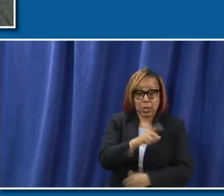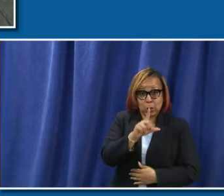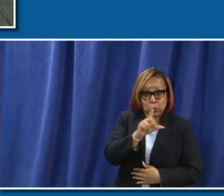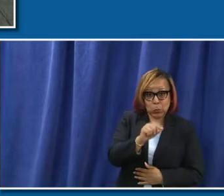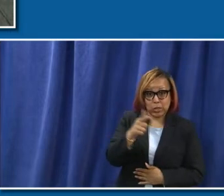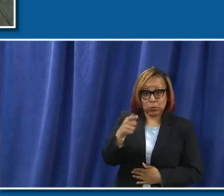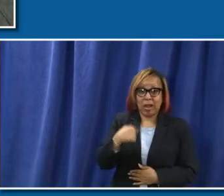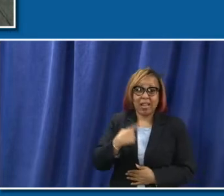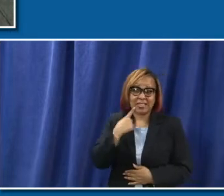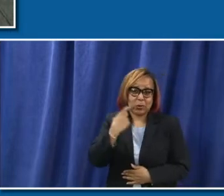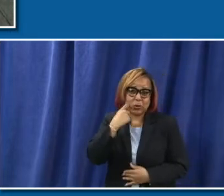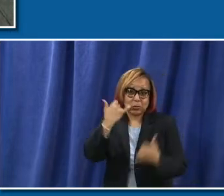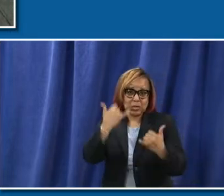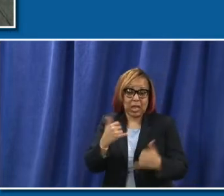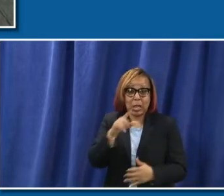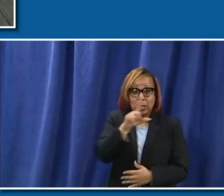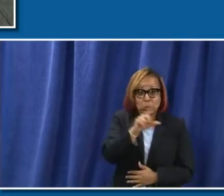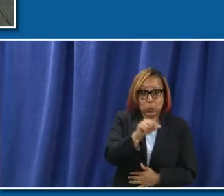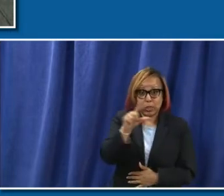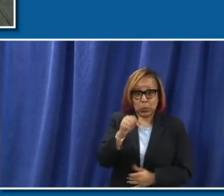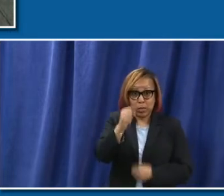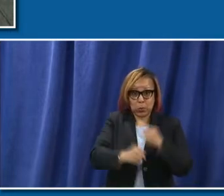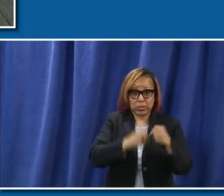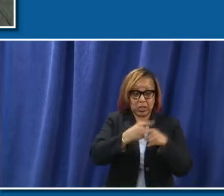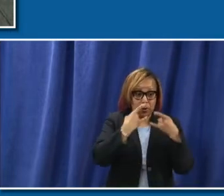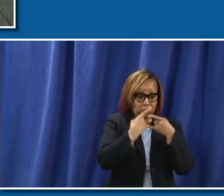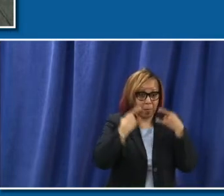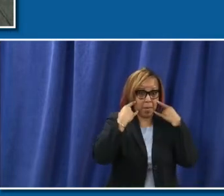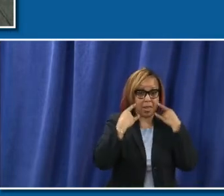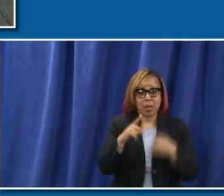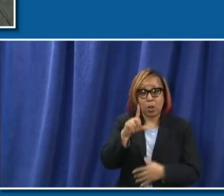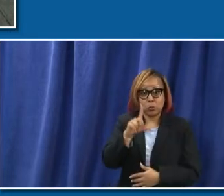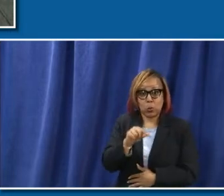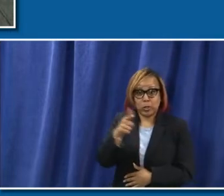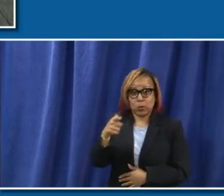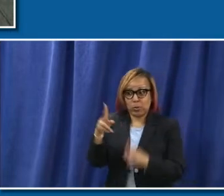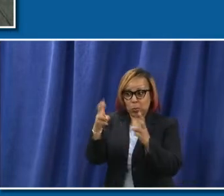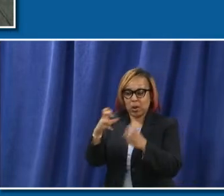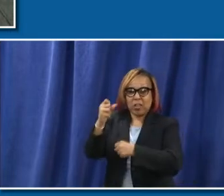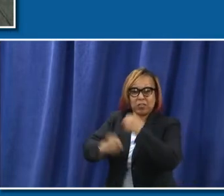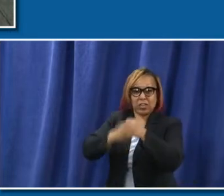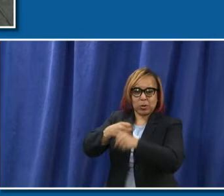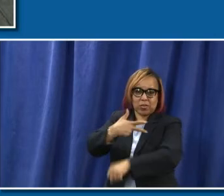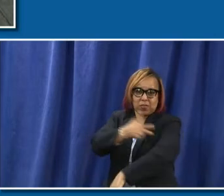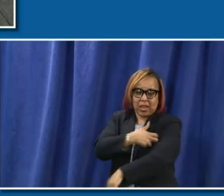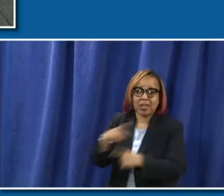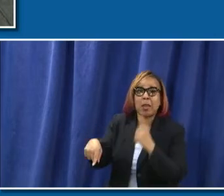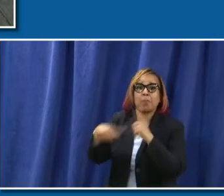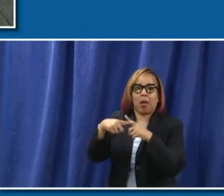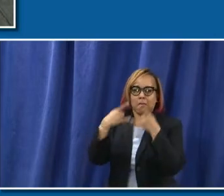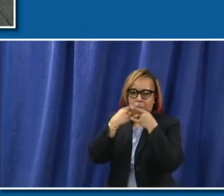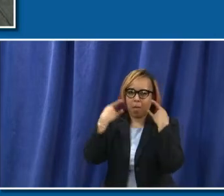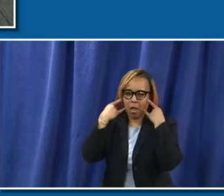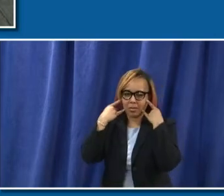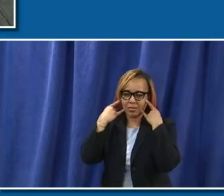I said earlier today, if 2020 was the year of the mask, 2021 is going to be the year of the vaccine plus the mask.